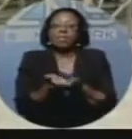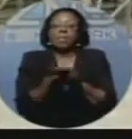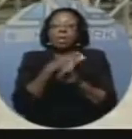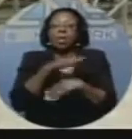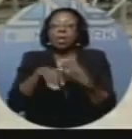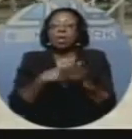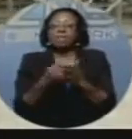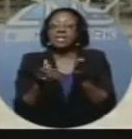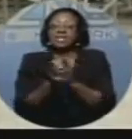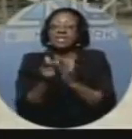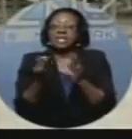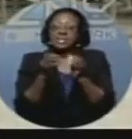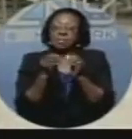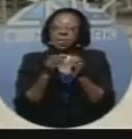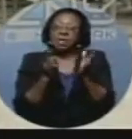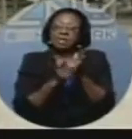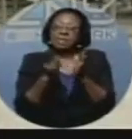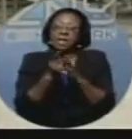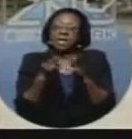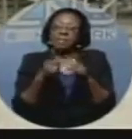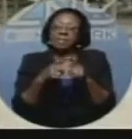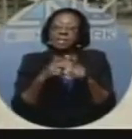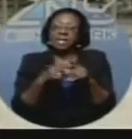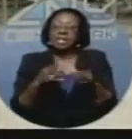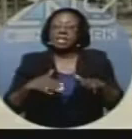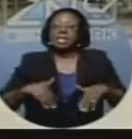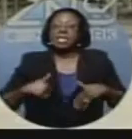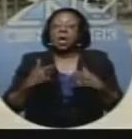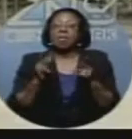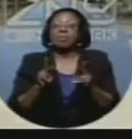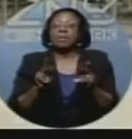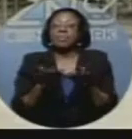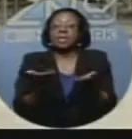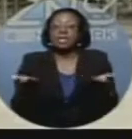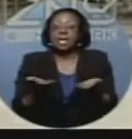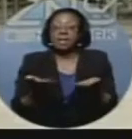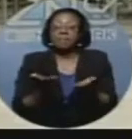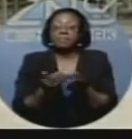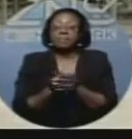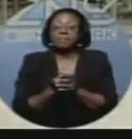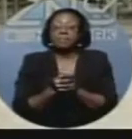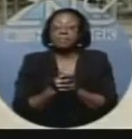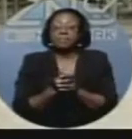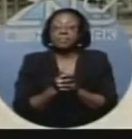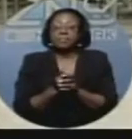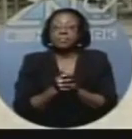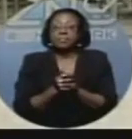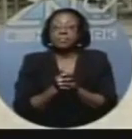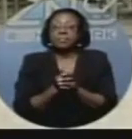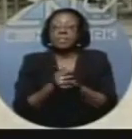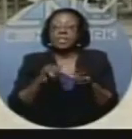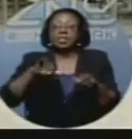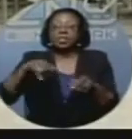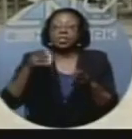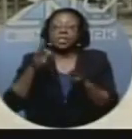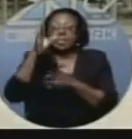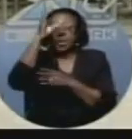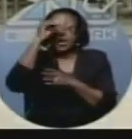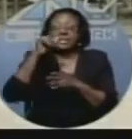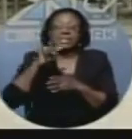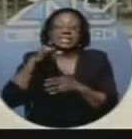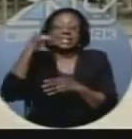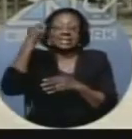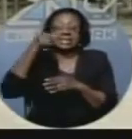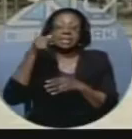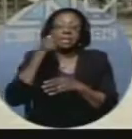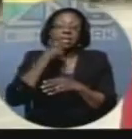fundamentally, it really makes a big difference, and that's what I'm seeing here between the difference in the play when it comes to the junior boys, the senior girls,